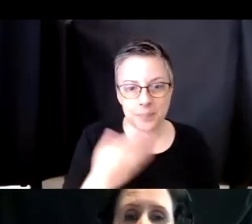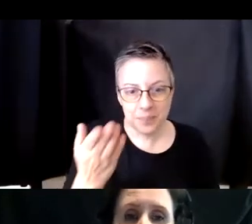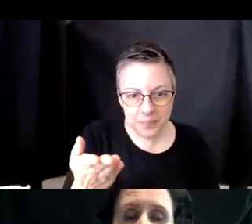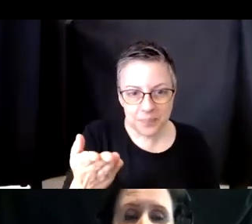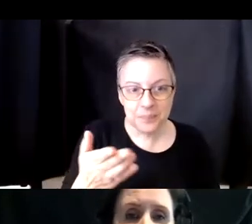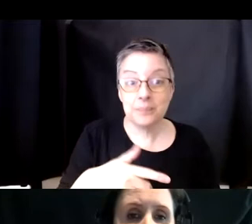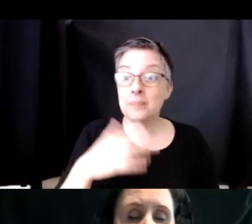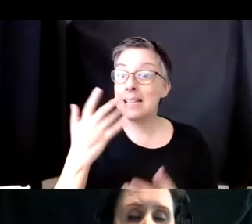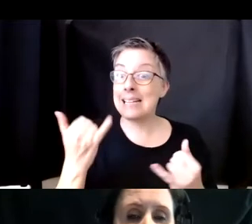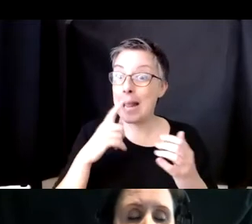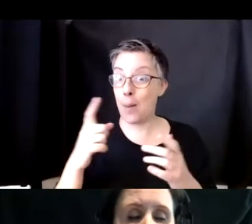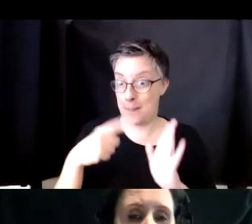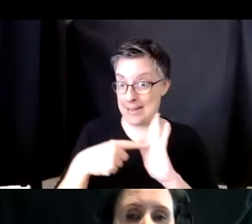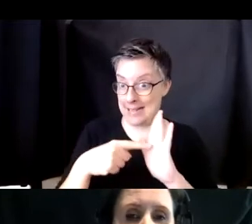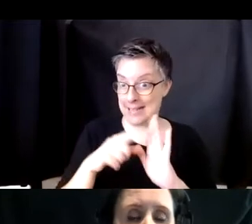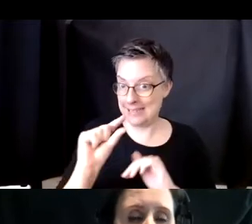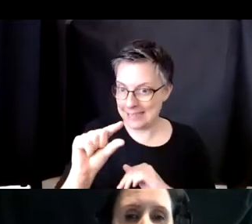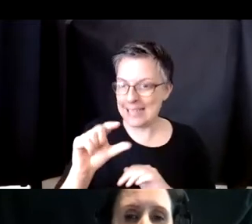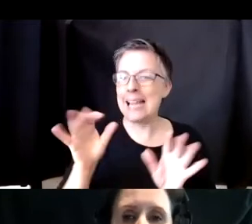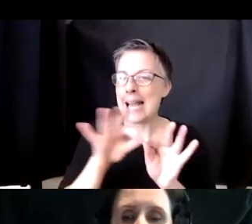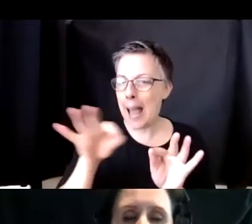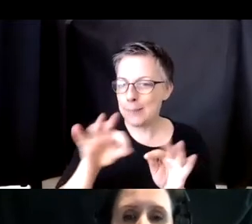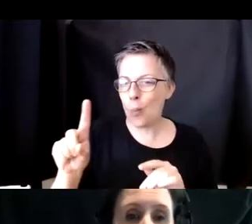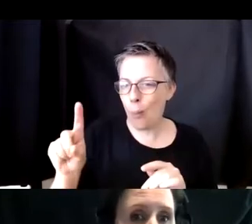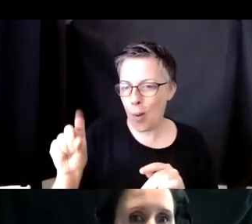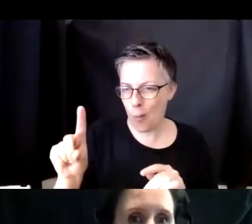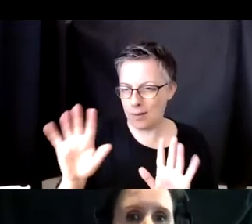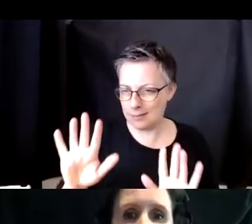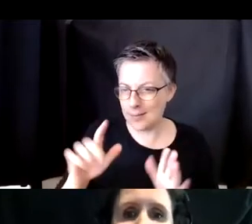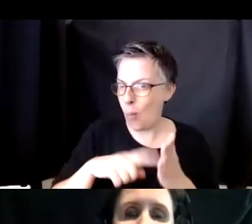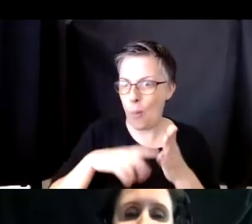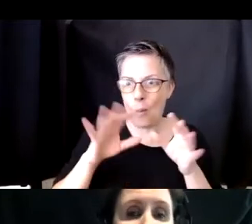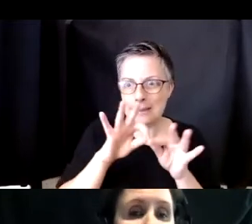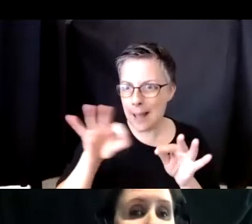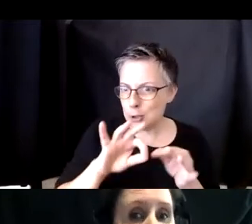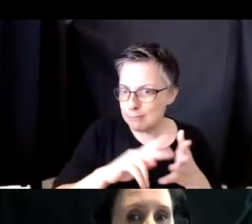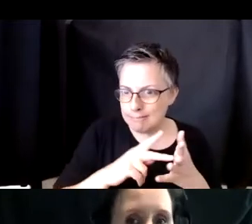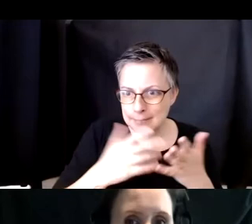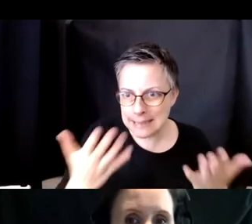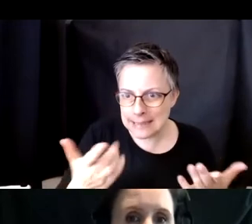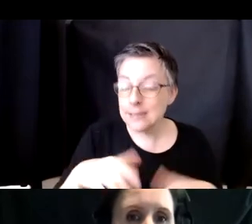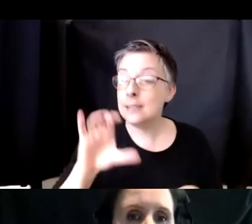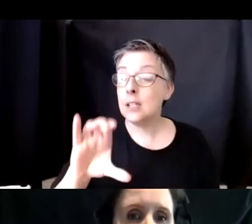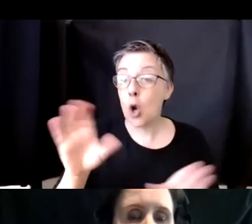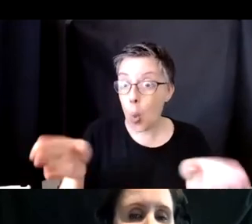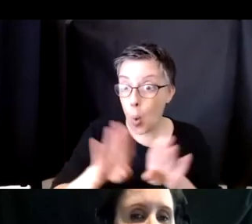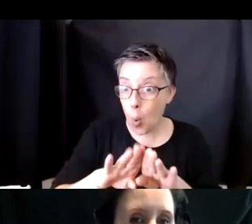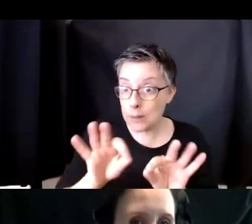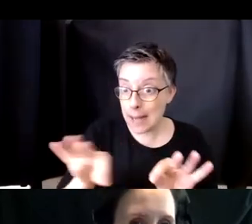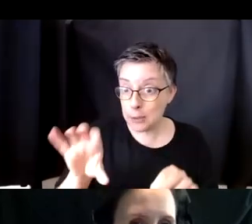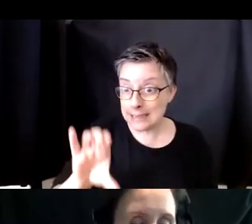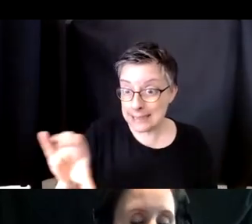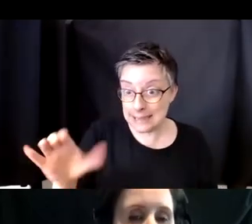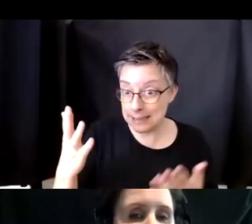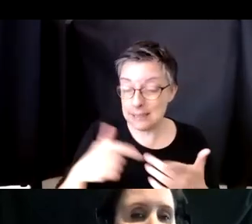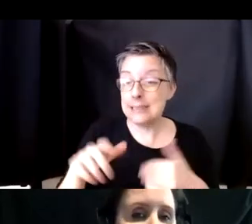So now I'm going to be giving you a little captioning 101. What is captioning? What is closed caption? What is